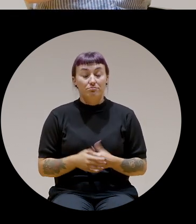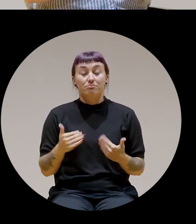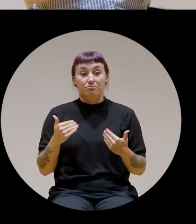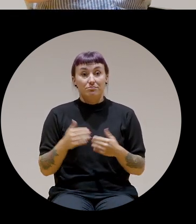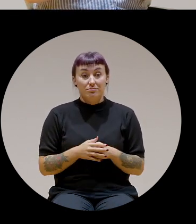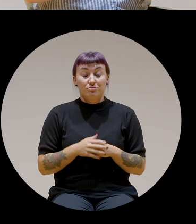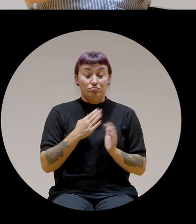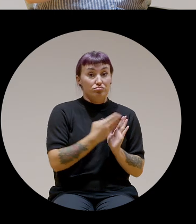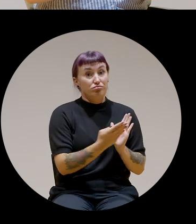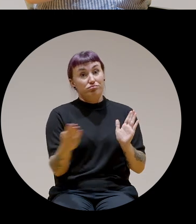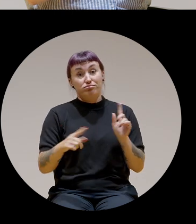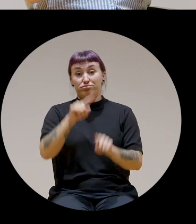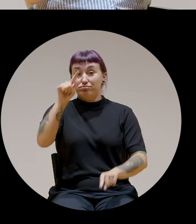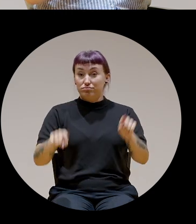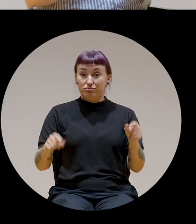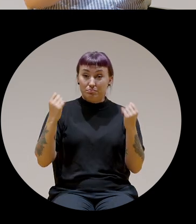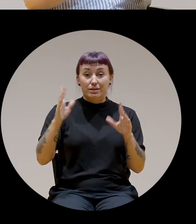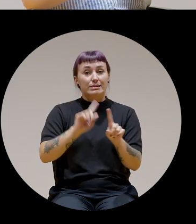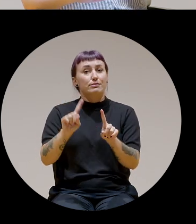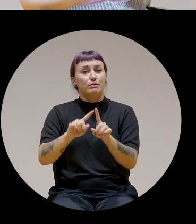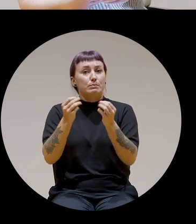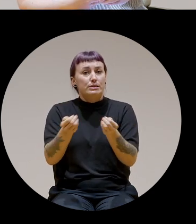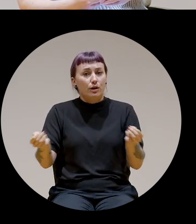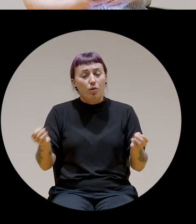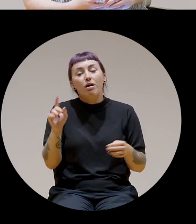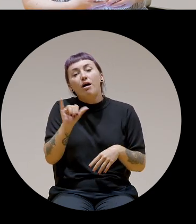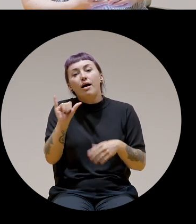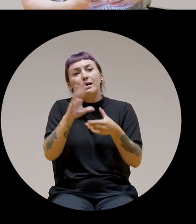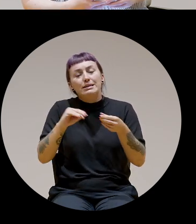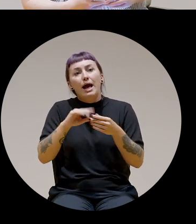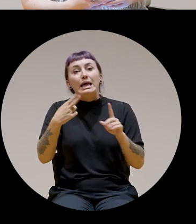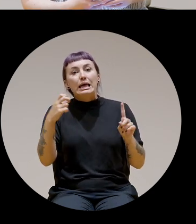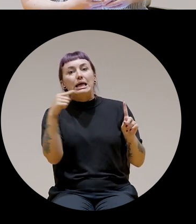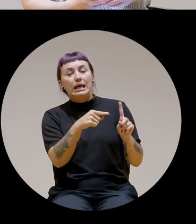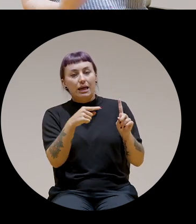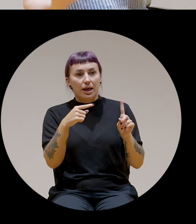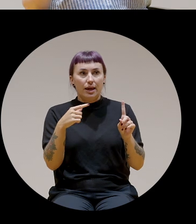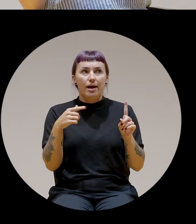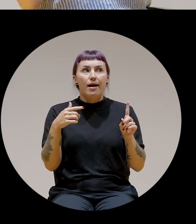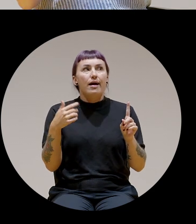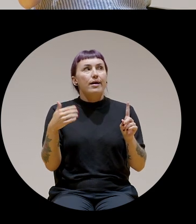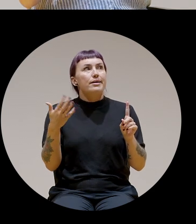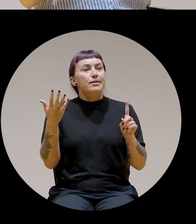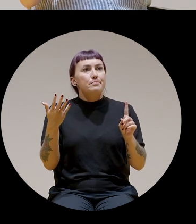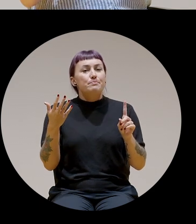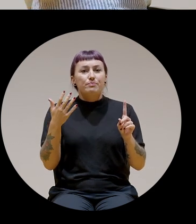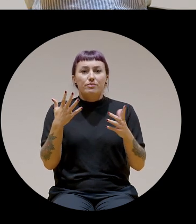It's quite broad, it's quite large range of materials, but like I said, he had such